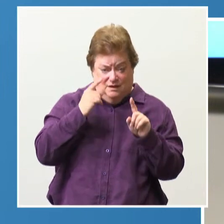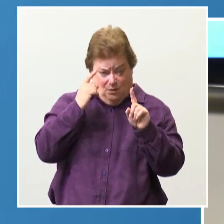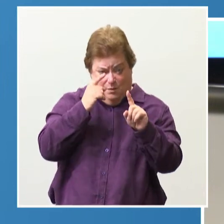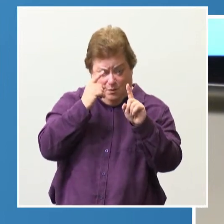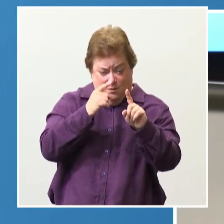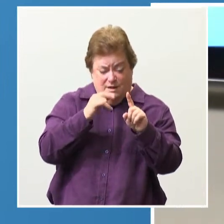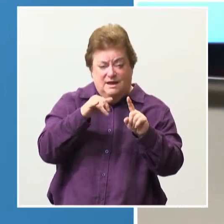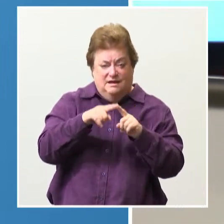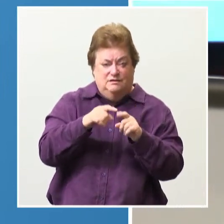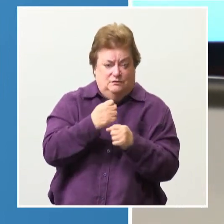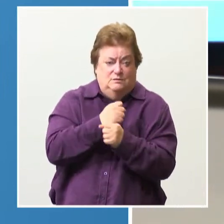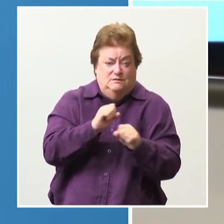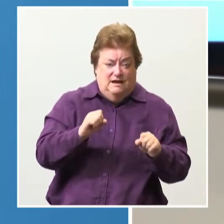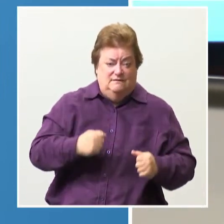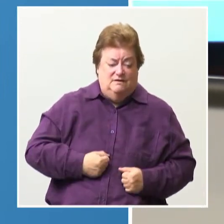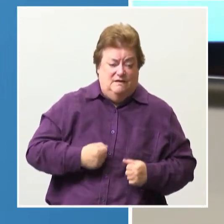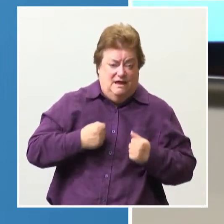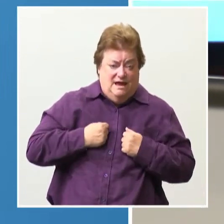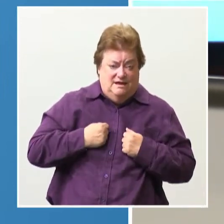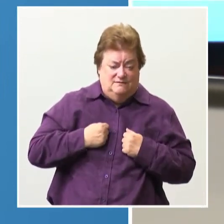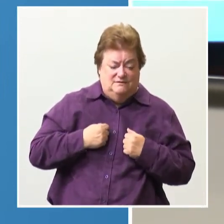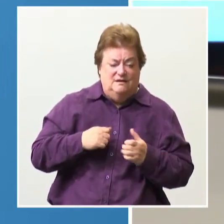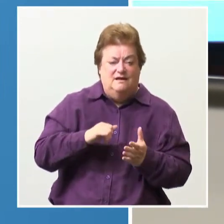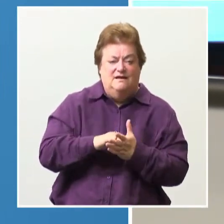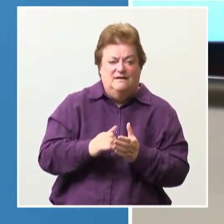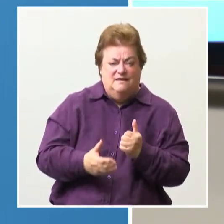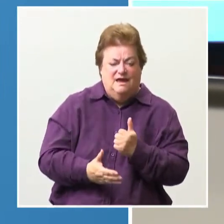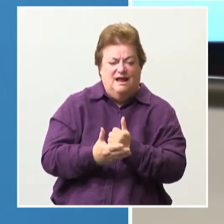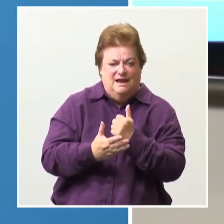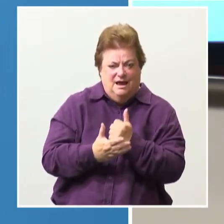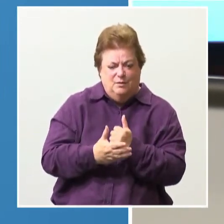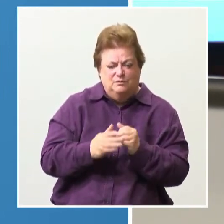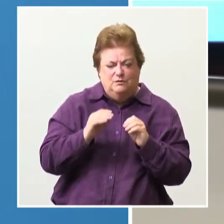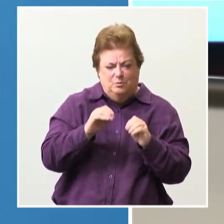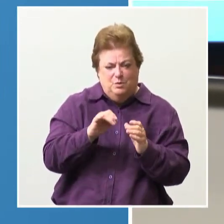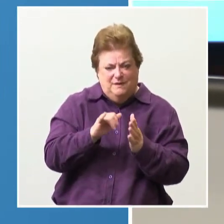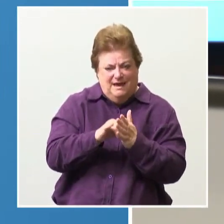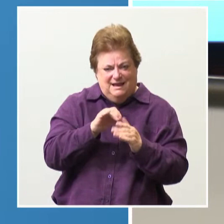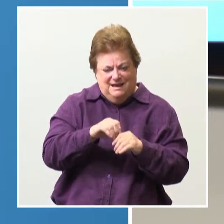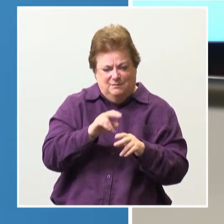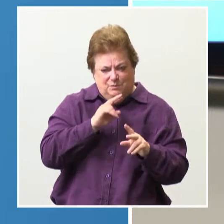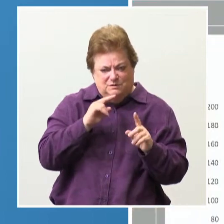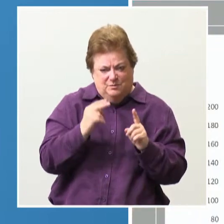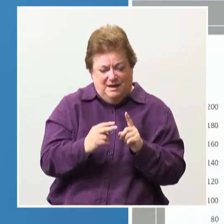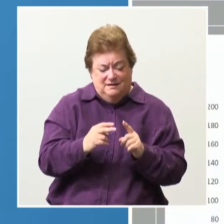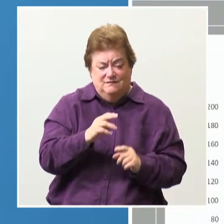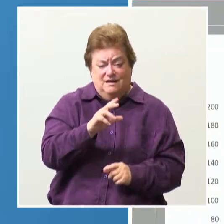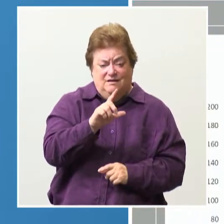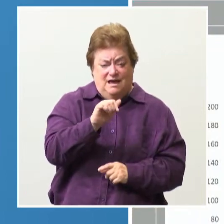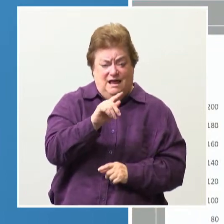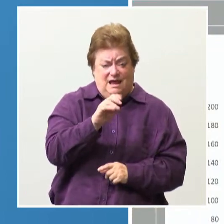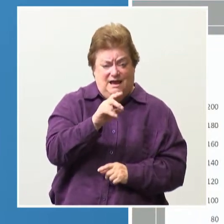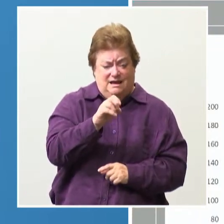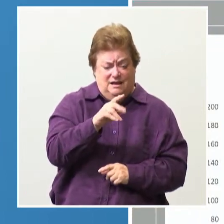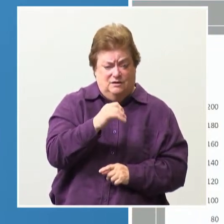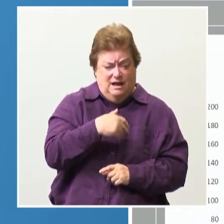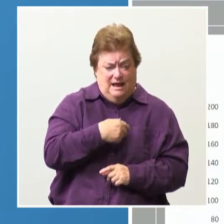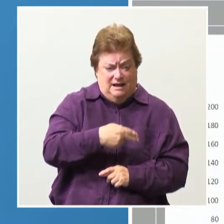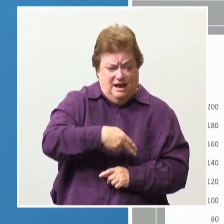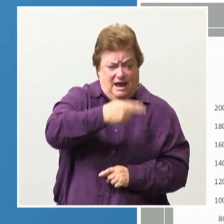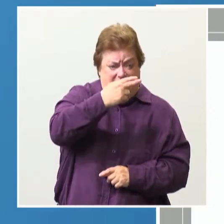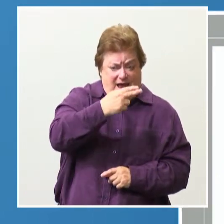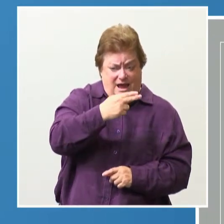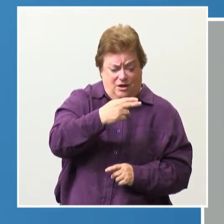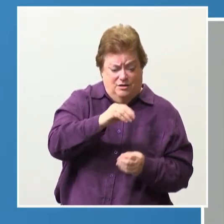been to save lives. This helps put in perspective. If Lancaster County had higher rates